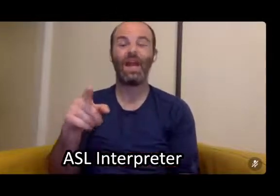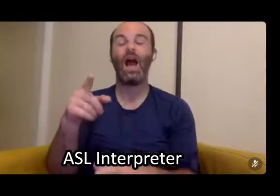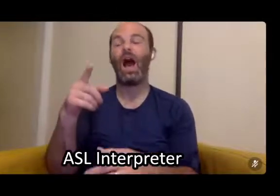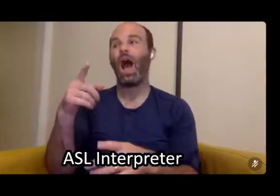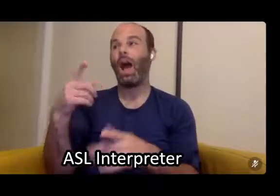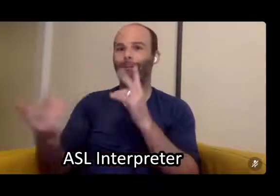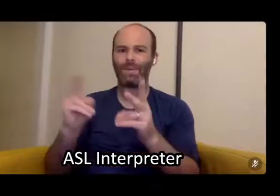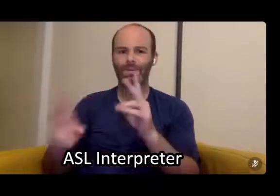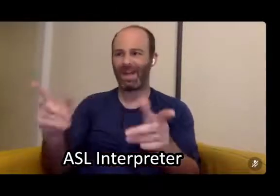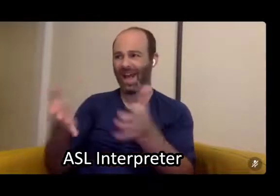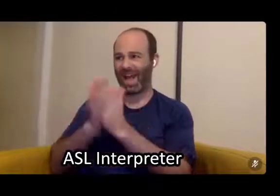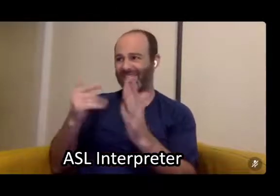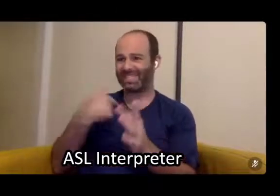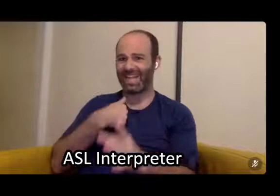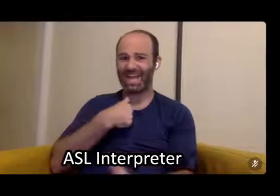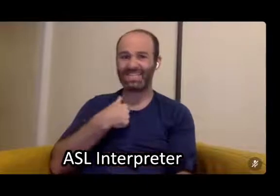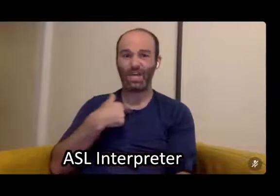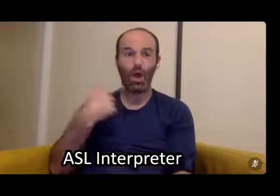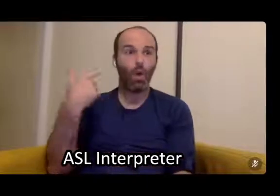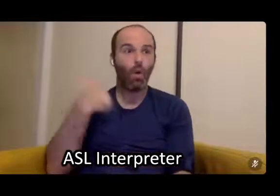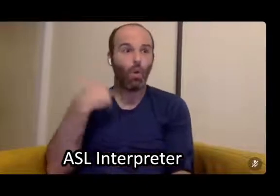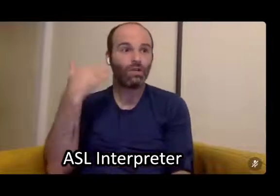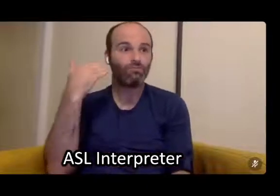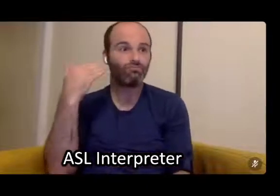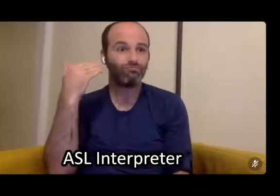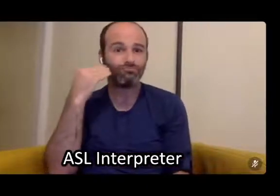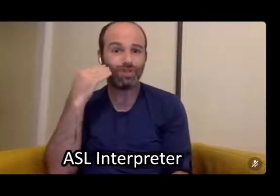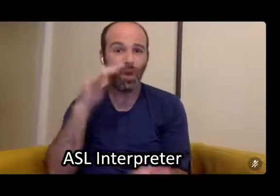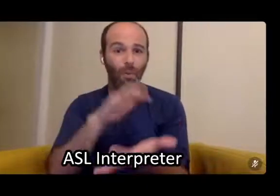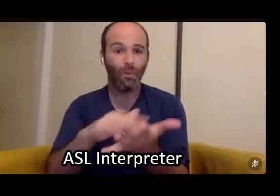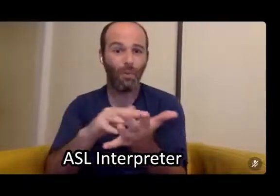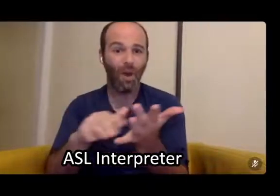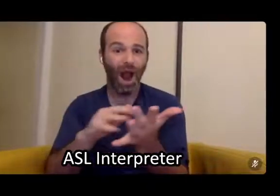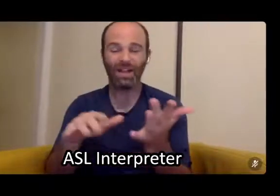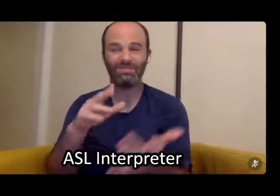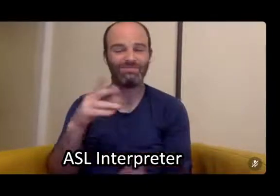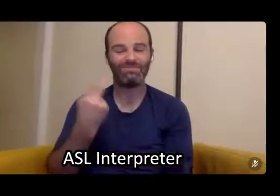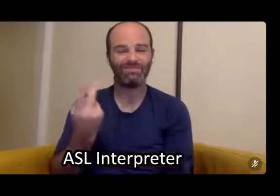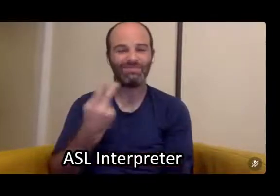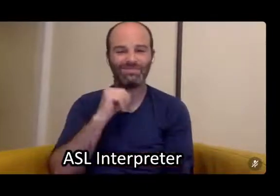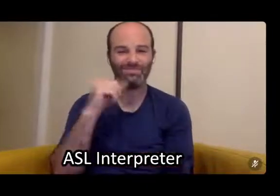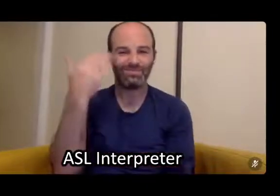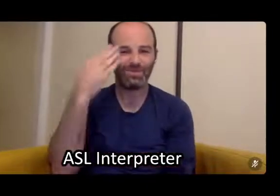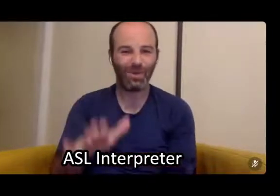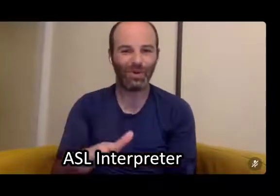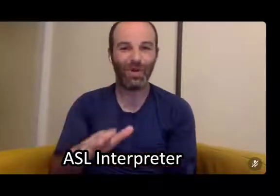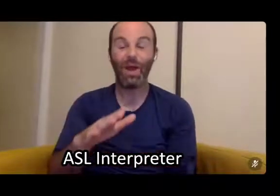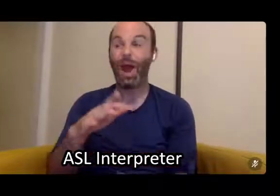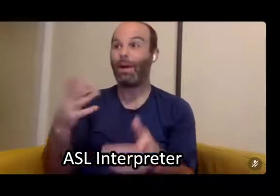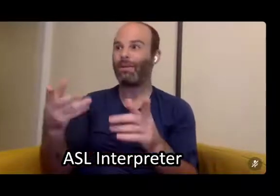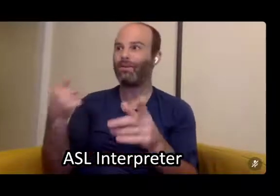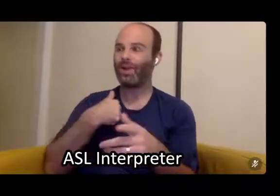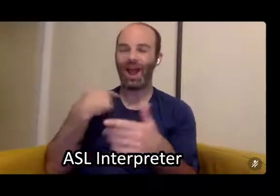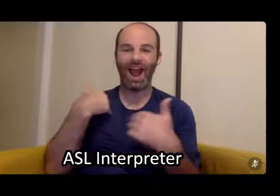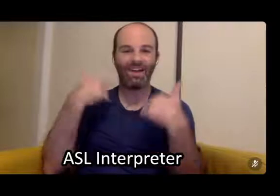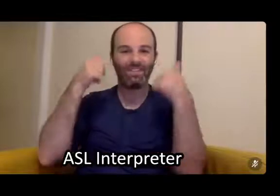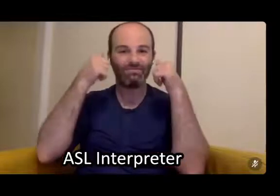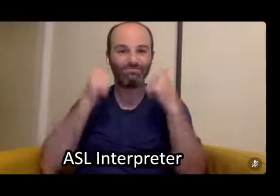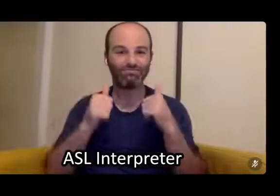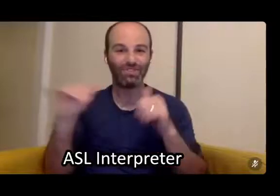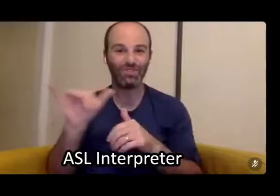also half deaf and know little to no sign language, which is why we have the amazing Carrie Allen and Jared with us. Yeah, the other